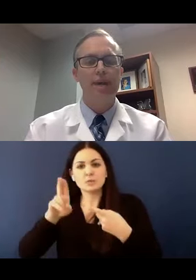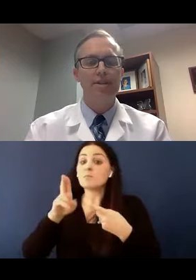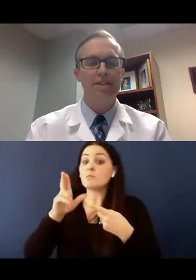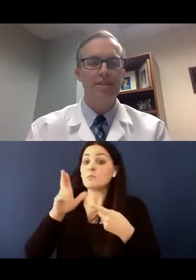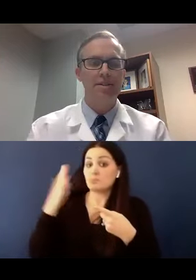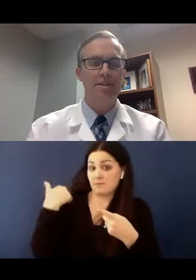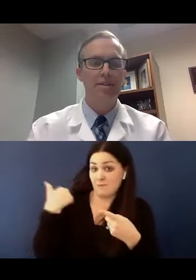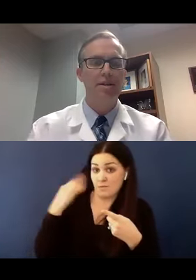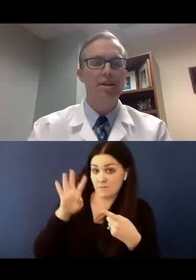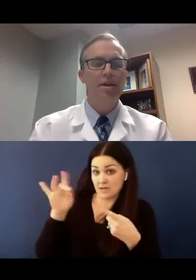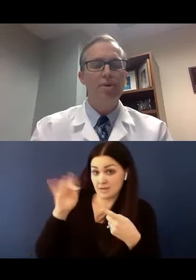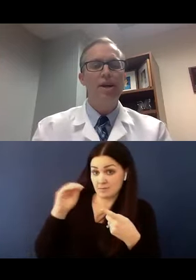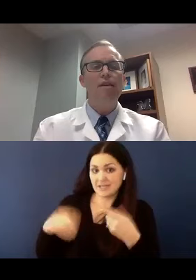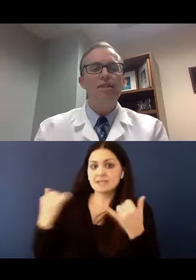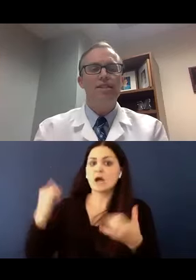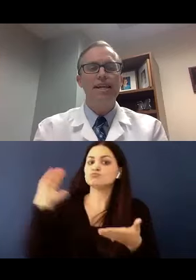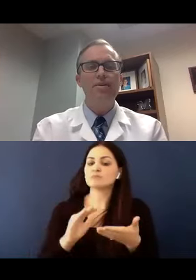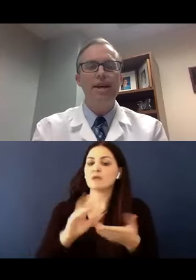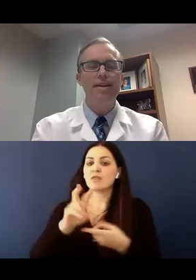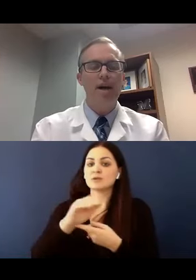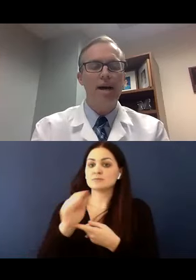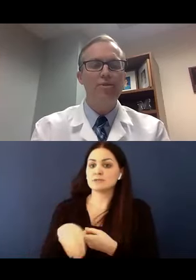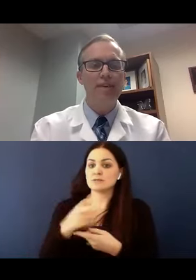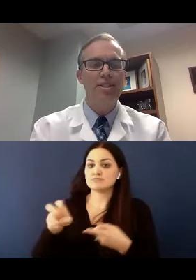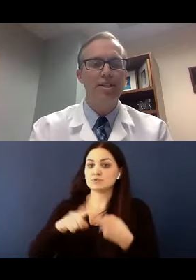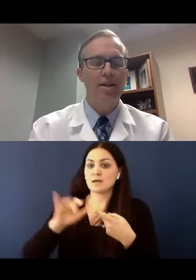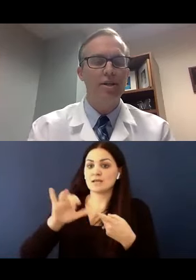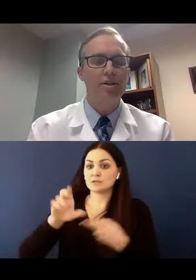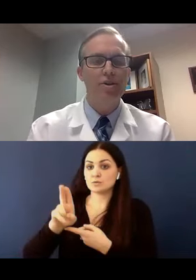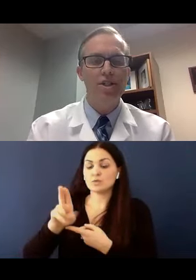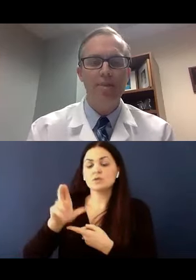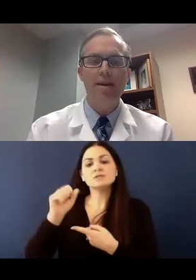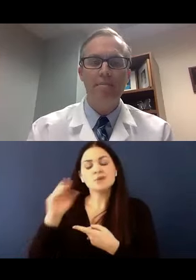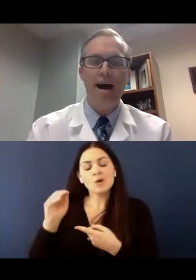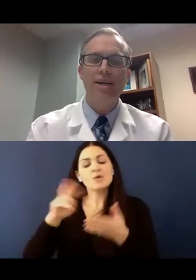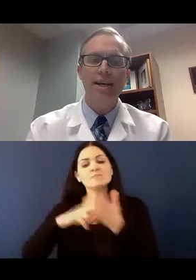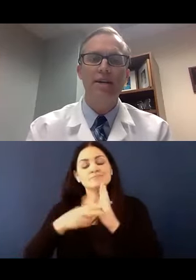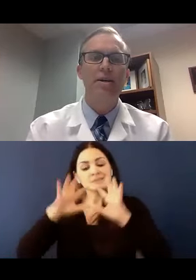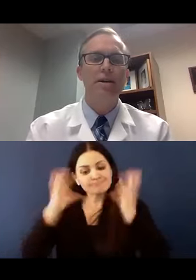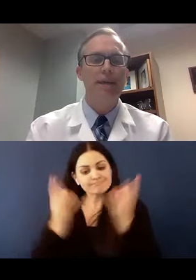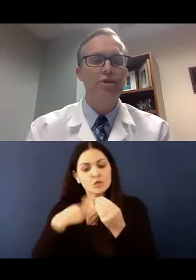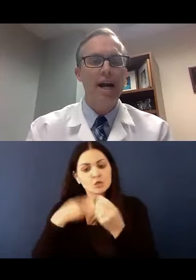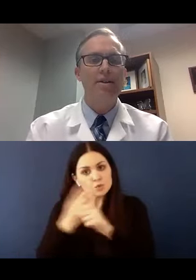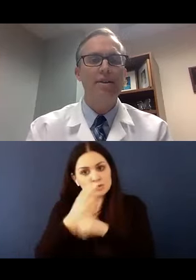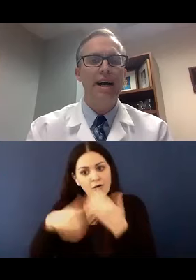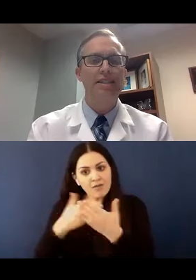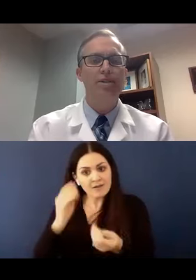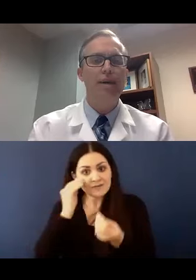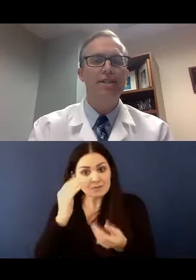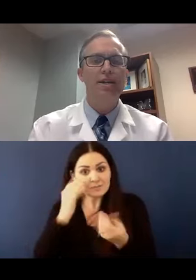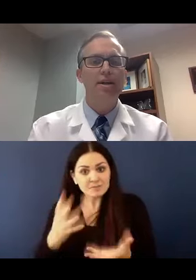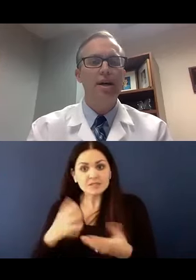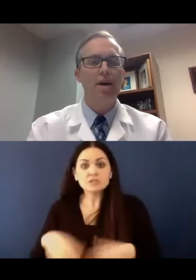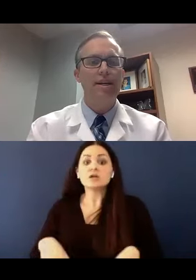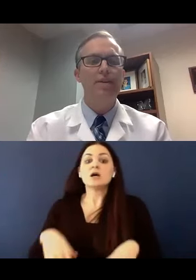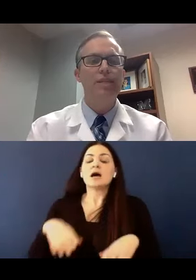the prior 6 months. Putting all this together then, our observation and our conclusion has been that moderate care beds rather than ICU